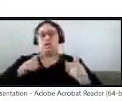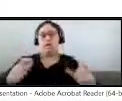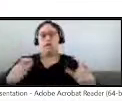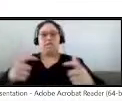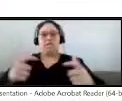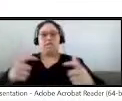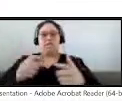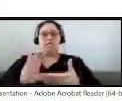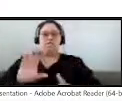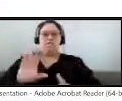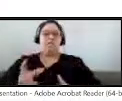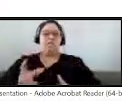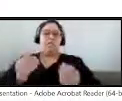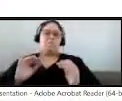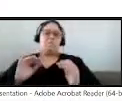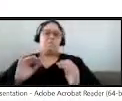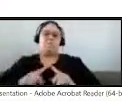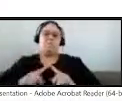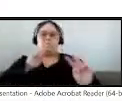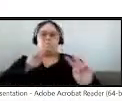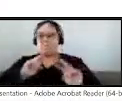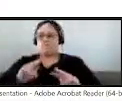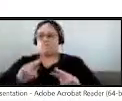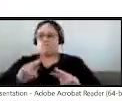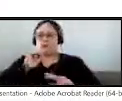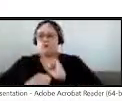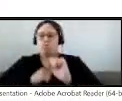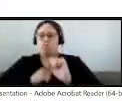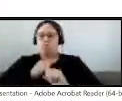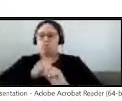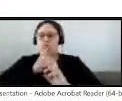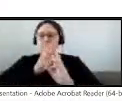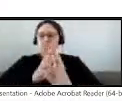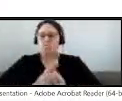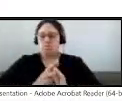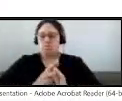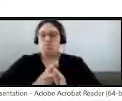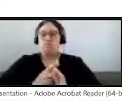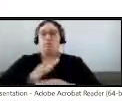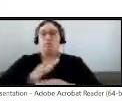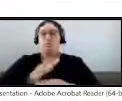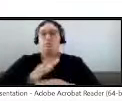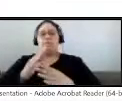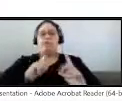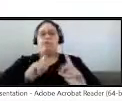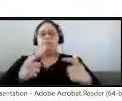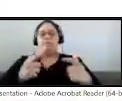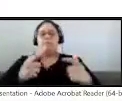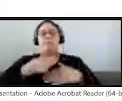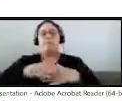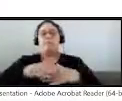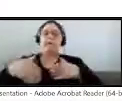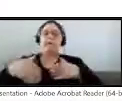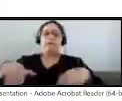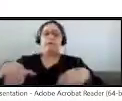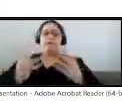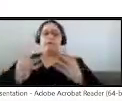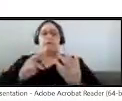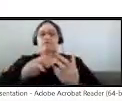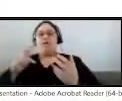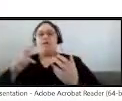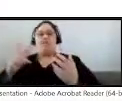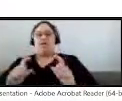funded. I think if you look at the annual reports of committees, some committees are more active than others in terms of the